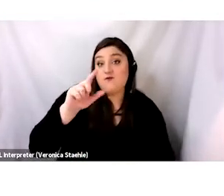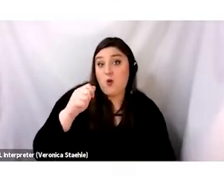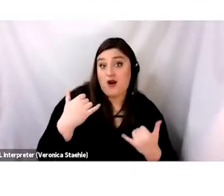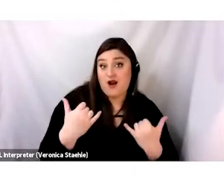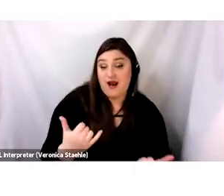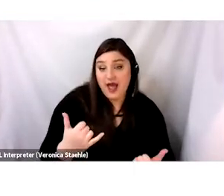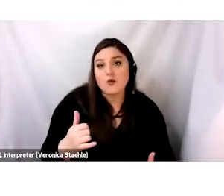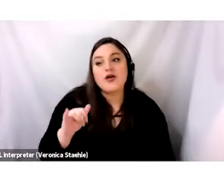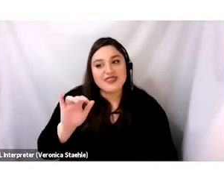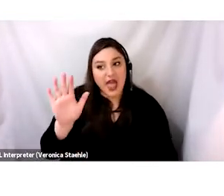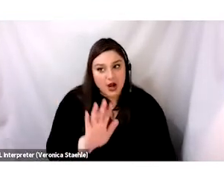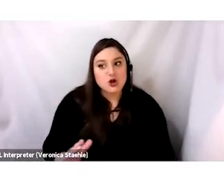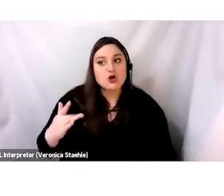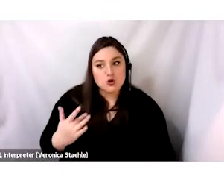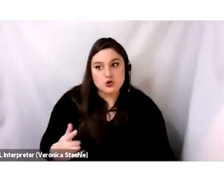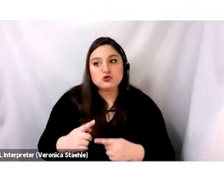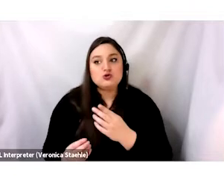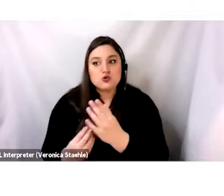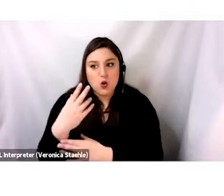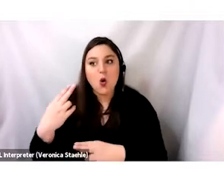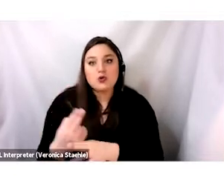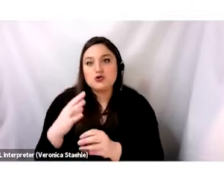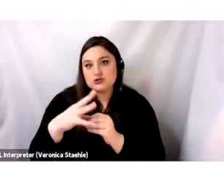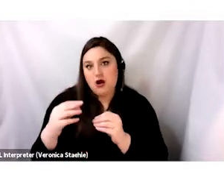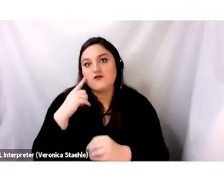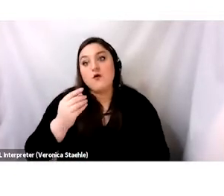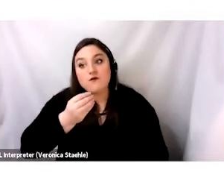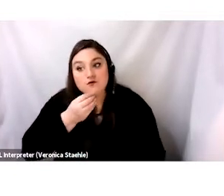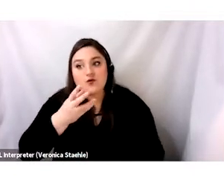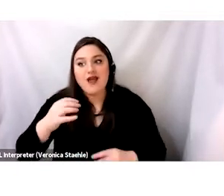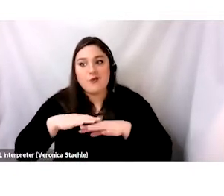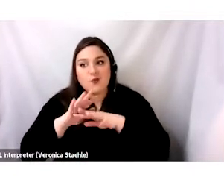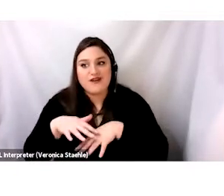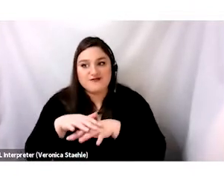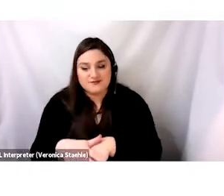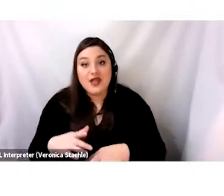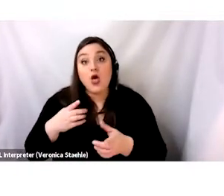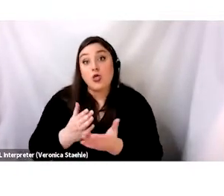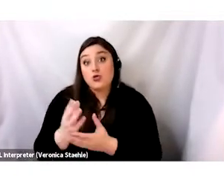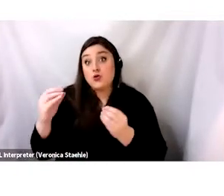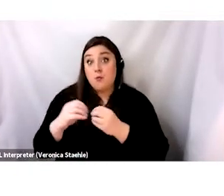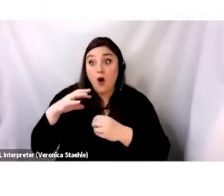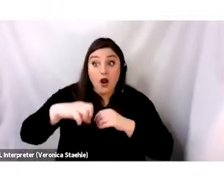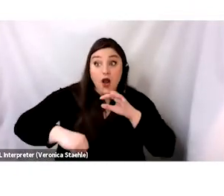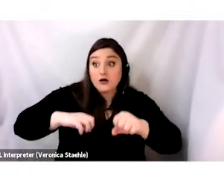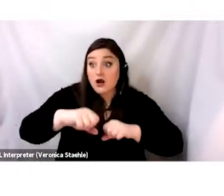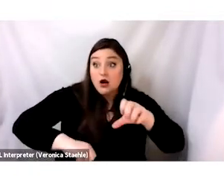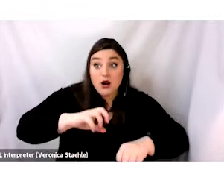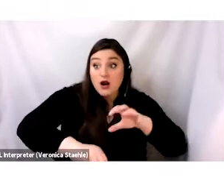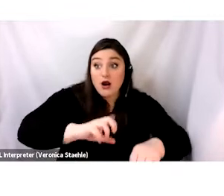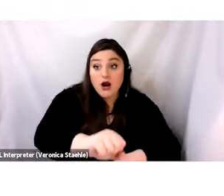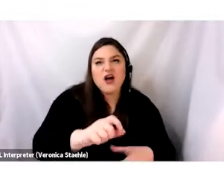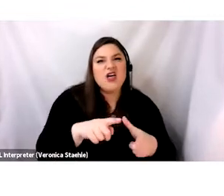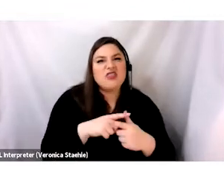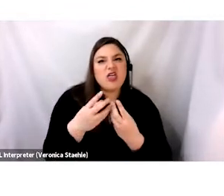grow cotton and use cotton out of necessity for food and weaving. As colonization persisted, there was little to no cotton grown in the